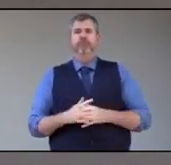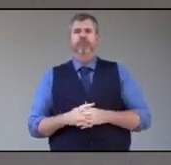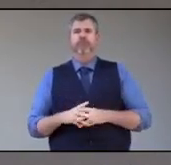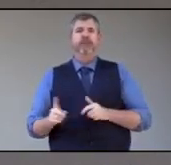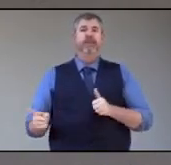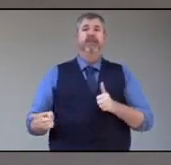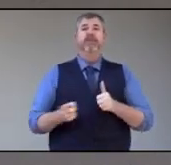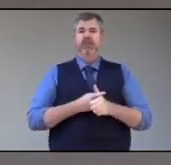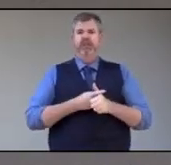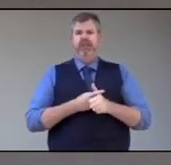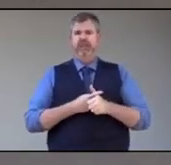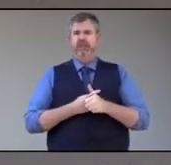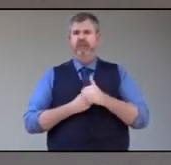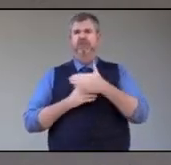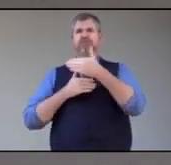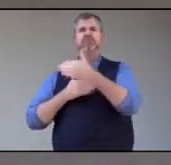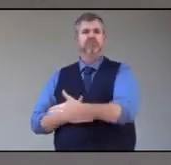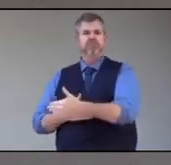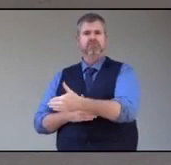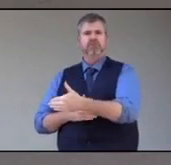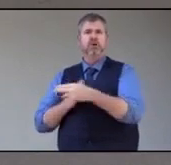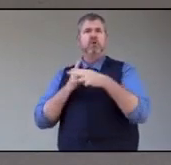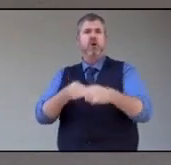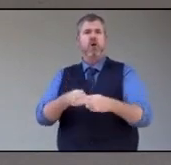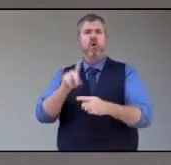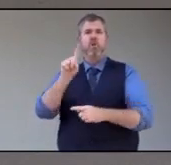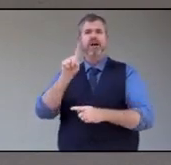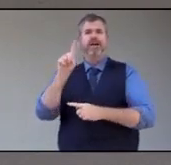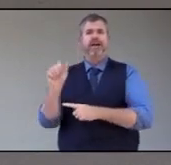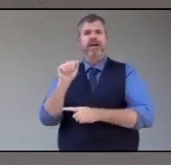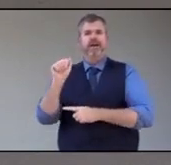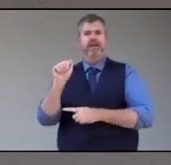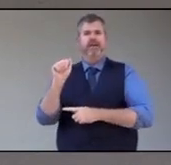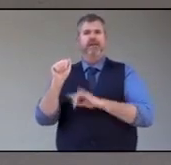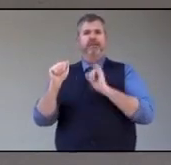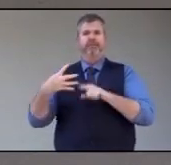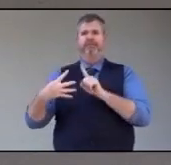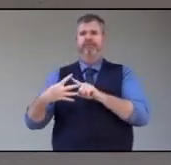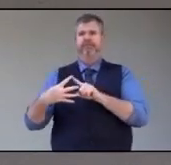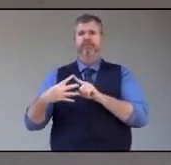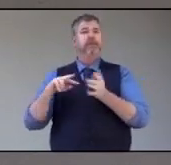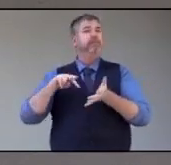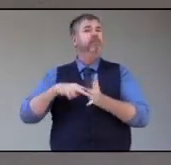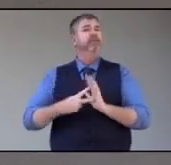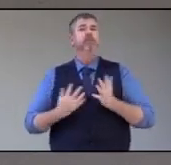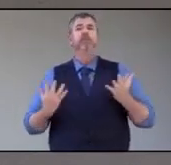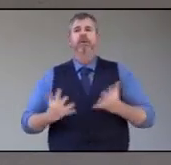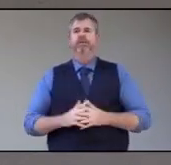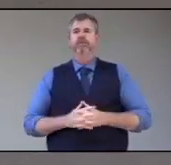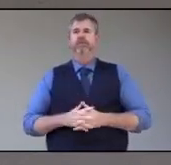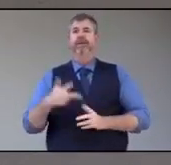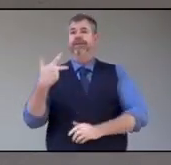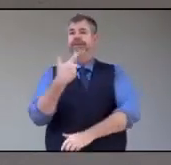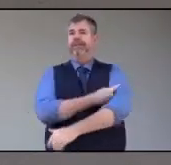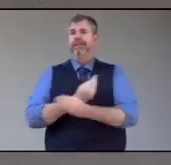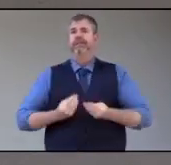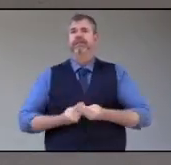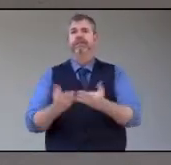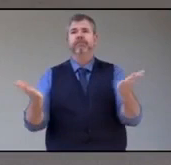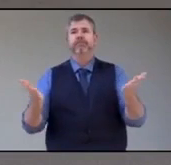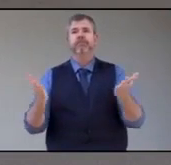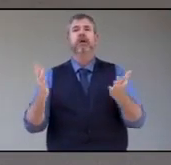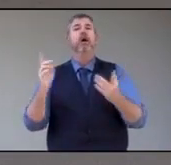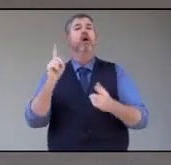1A, and phase 1A is vaccine going to all of healthcare personnel in our